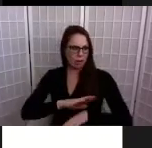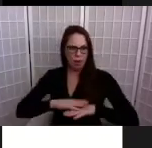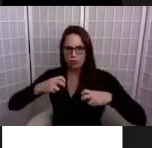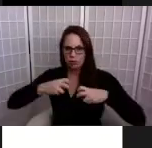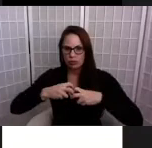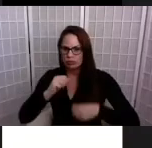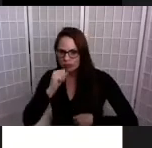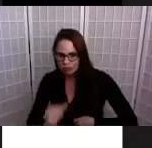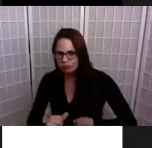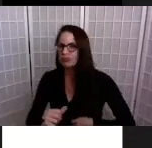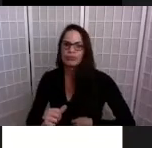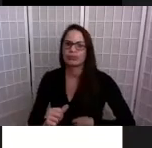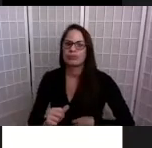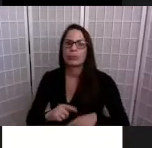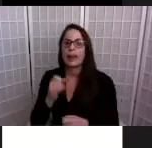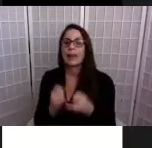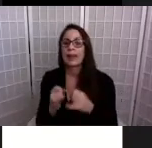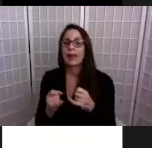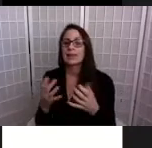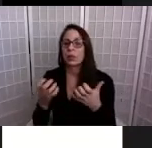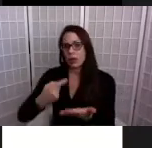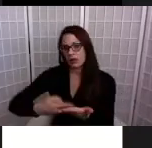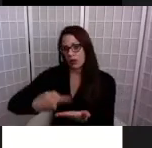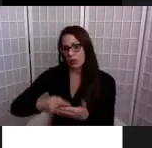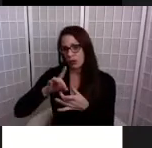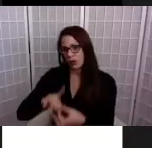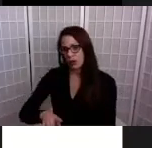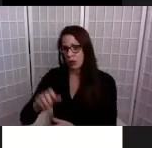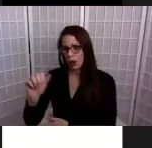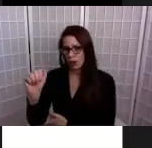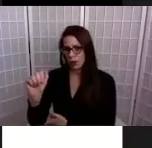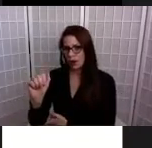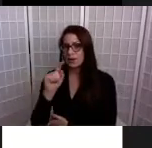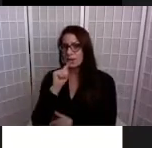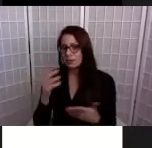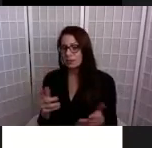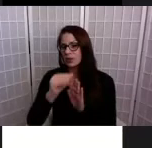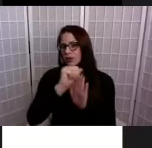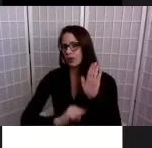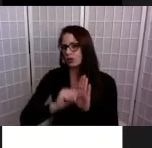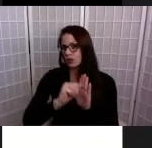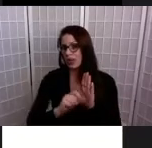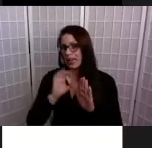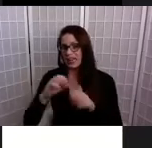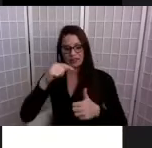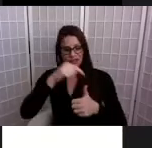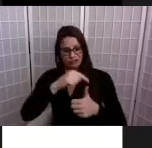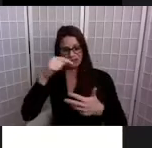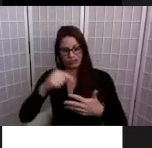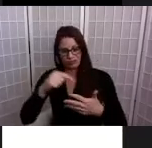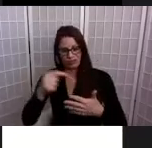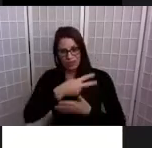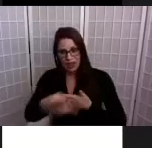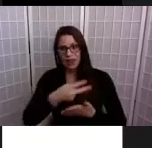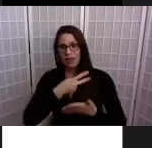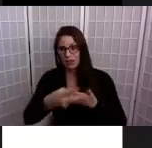the last thing I want to talk about with regard to arthritis is surgery. When all else fails, there are surgical